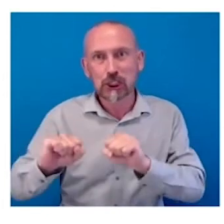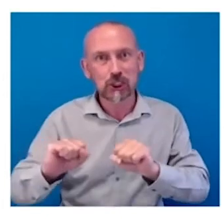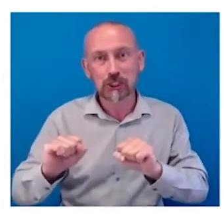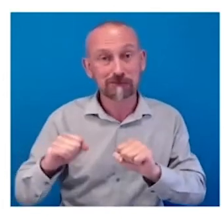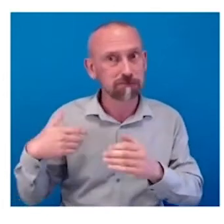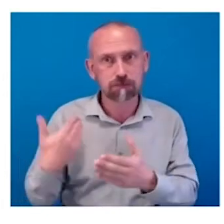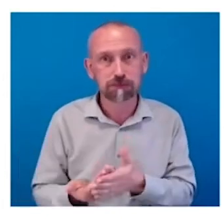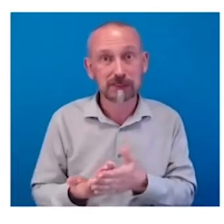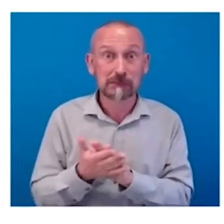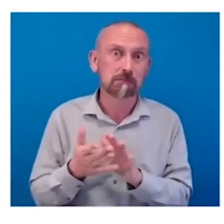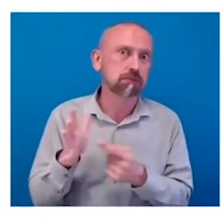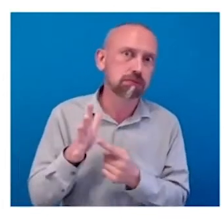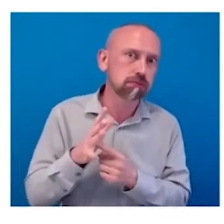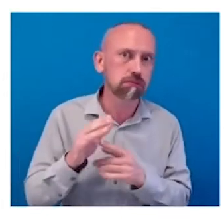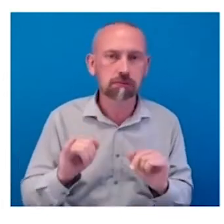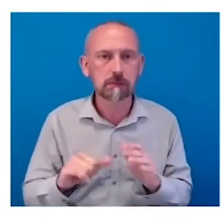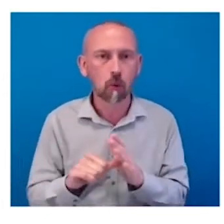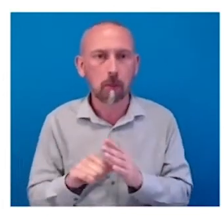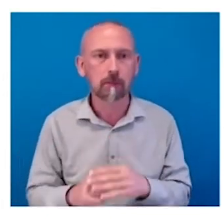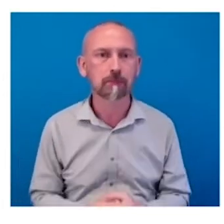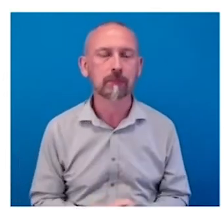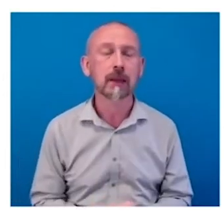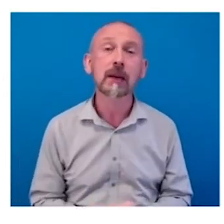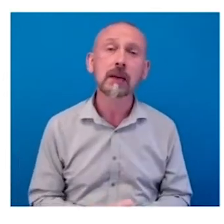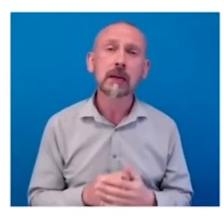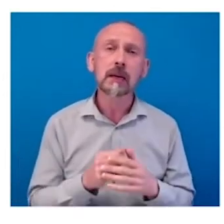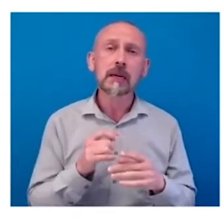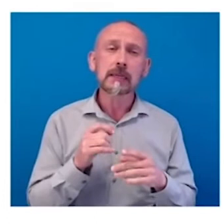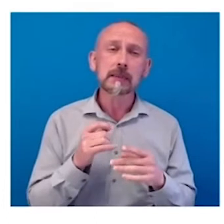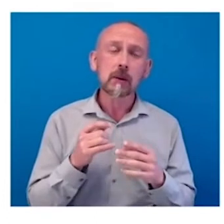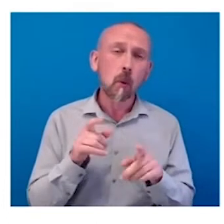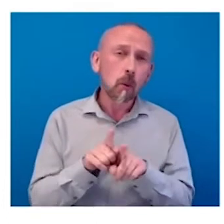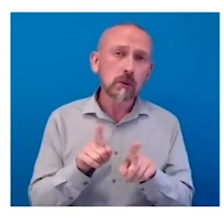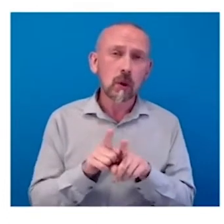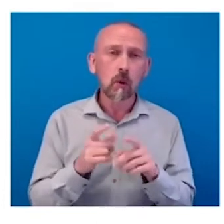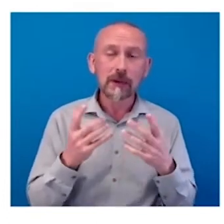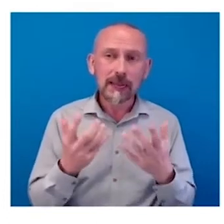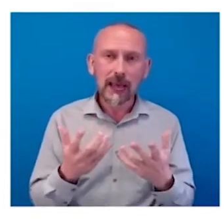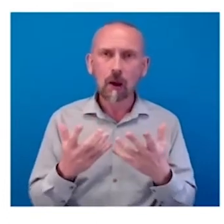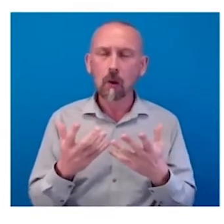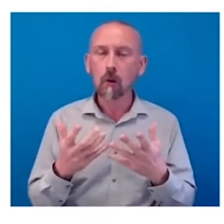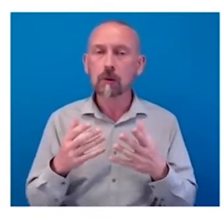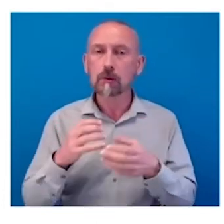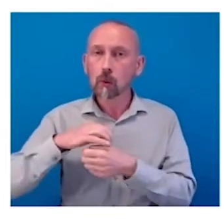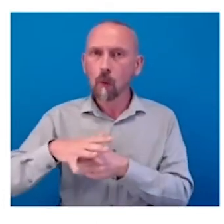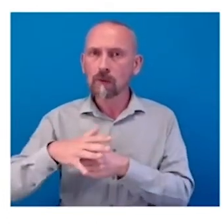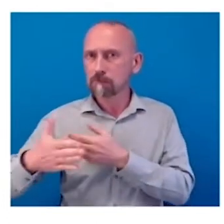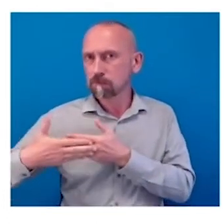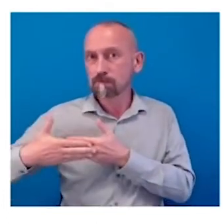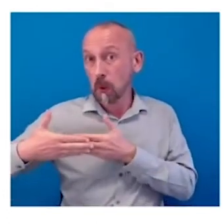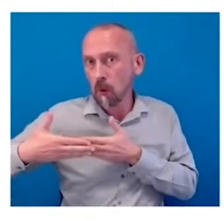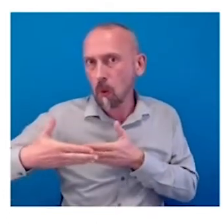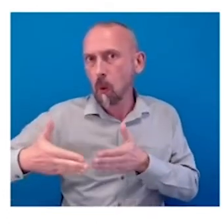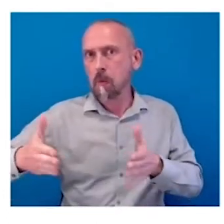issue, particularly as we see more people starting to go back to the office, and disabled people may need